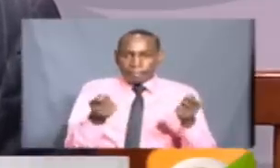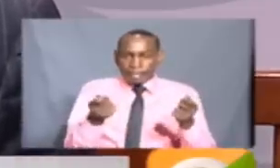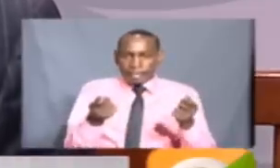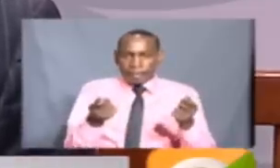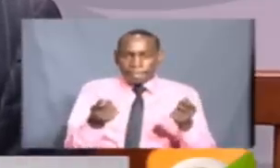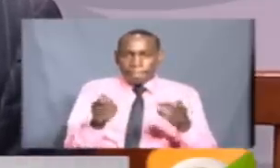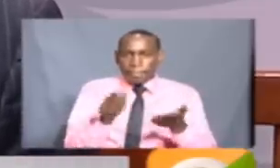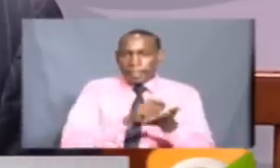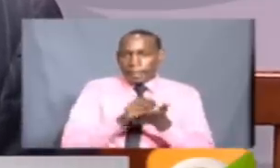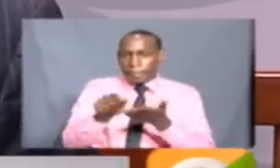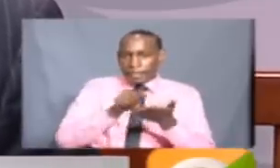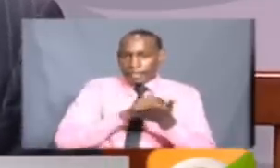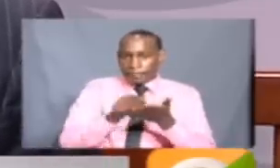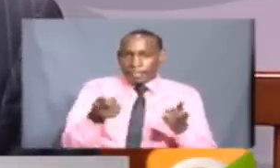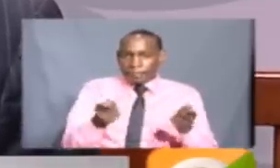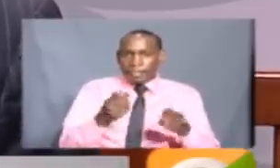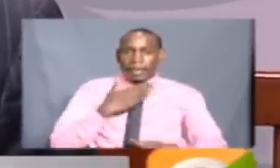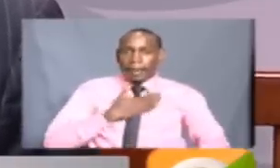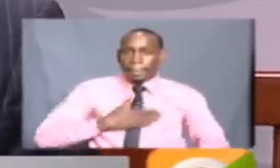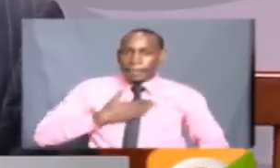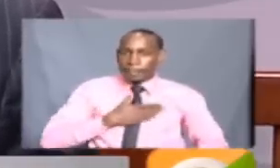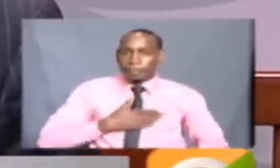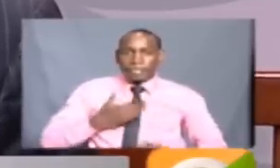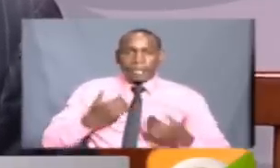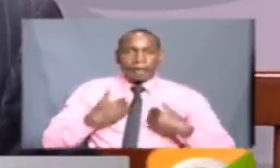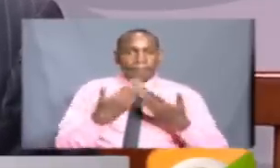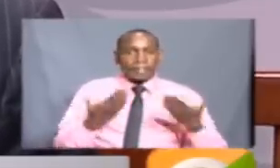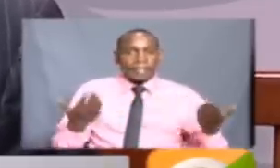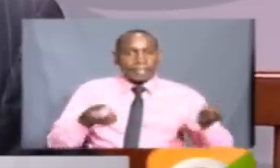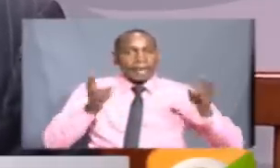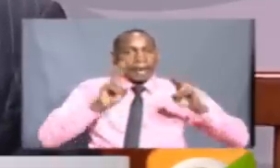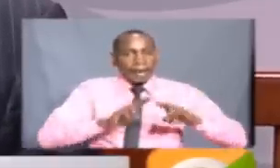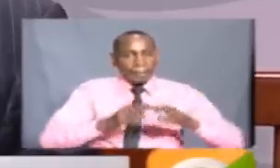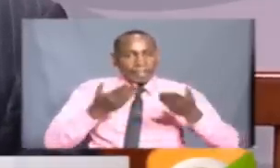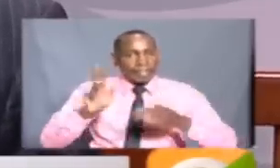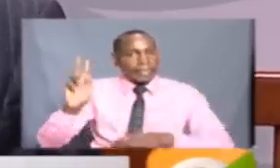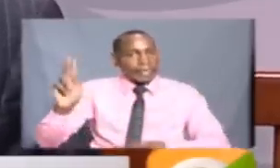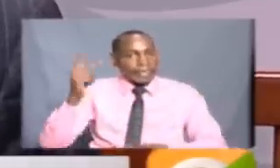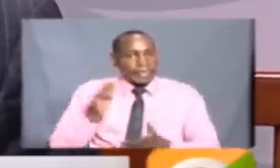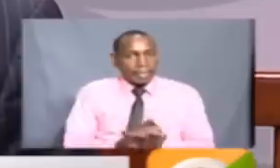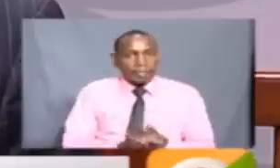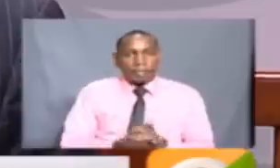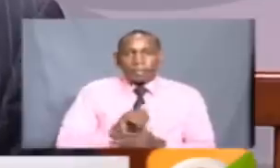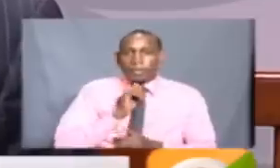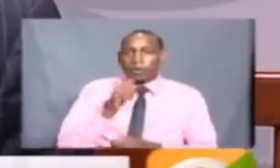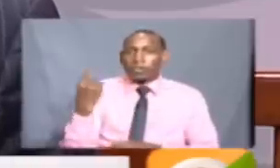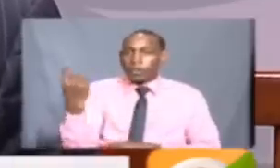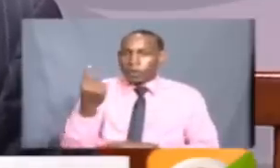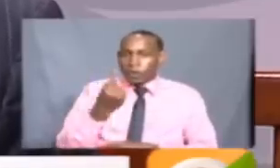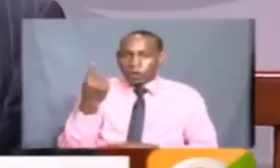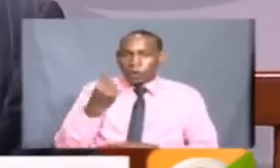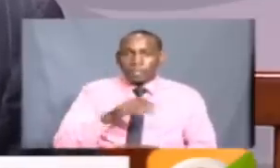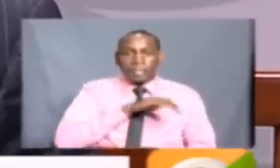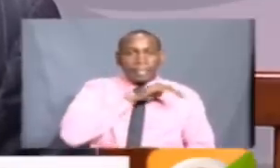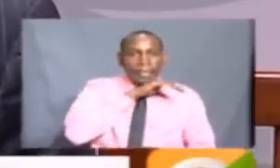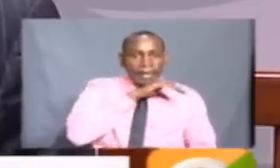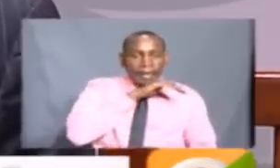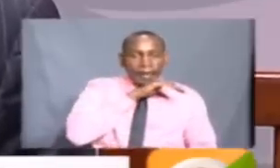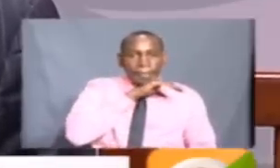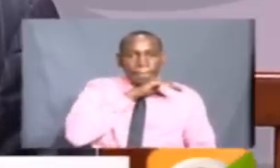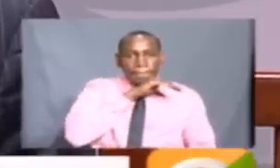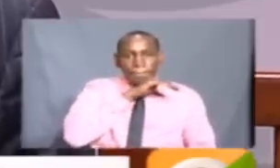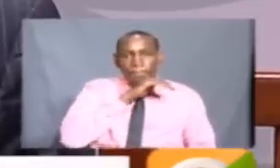the print media, please, there are things happening in Kenya. It is not just about Raila